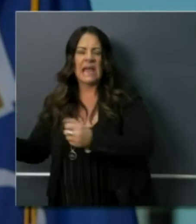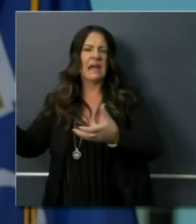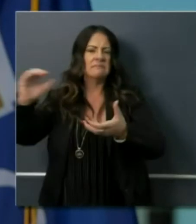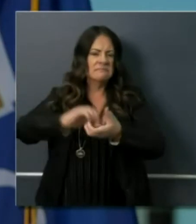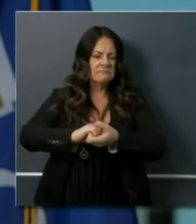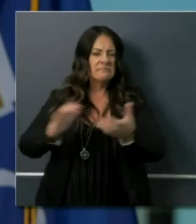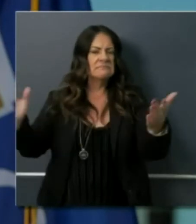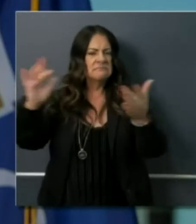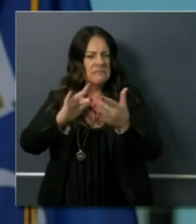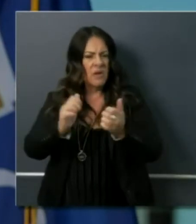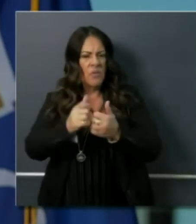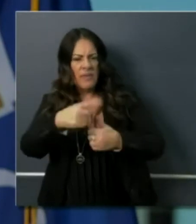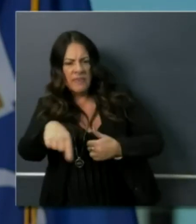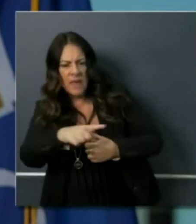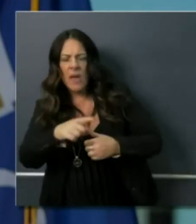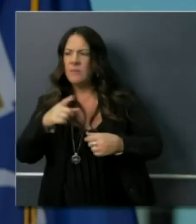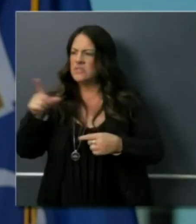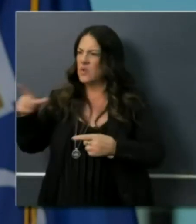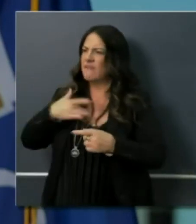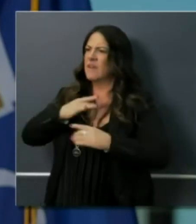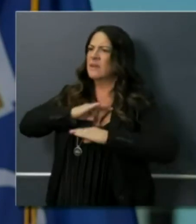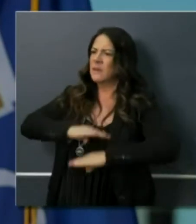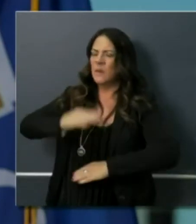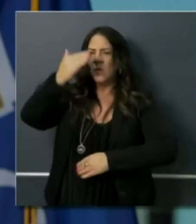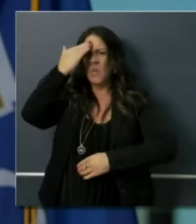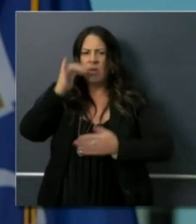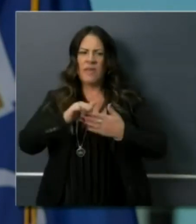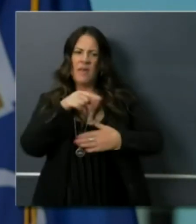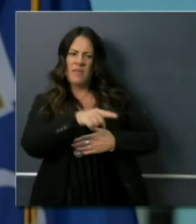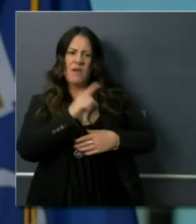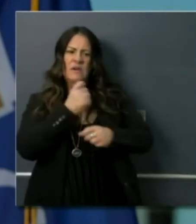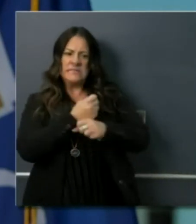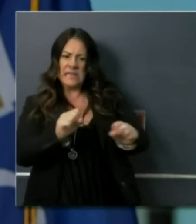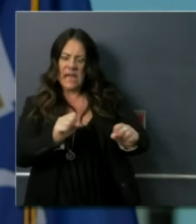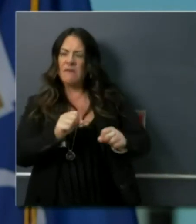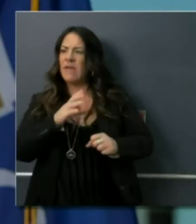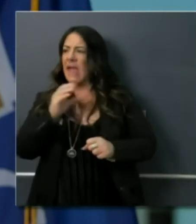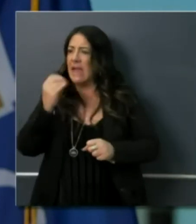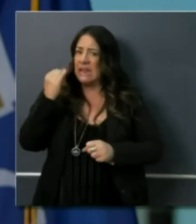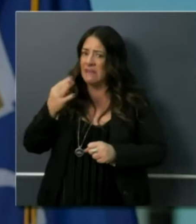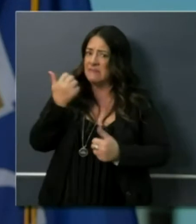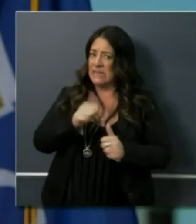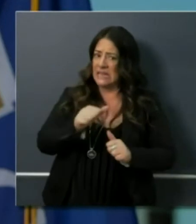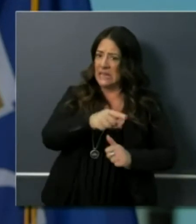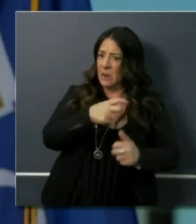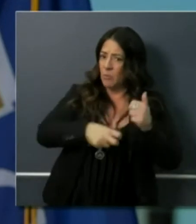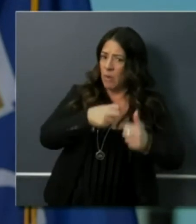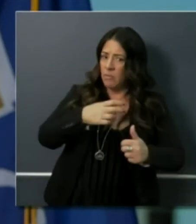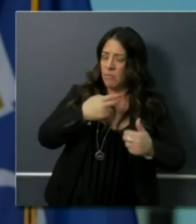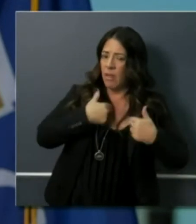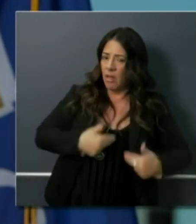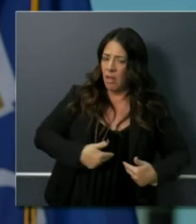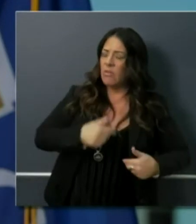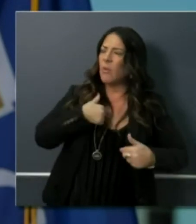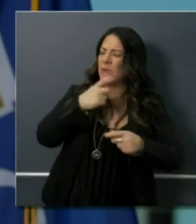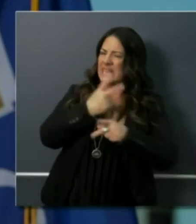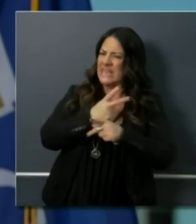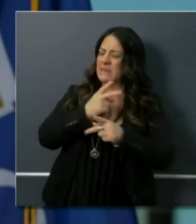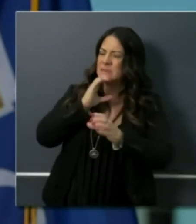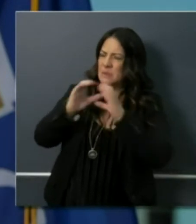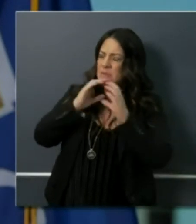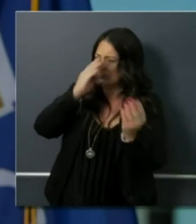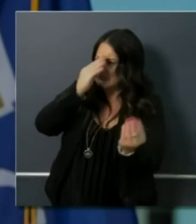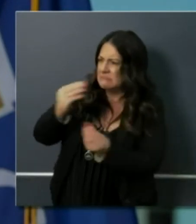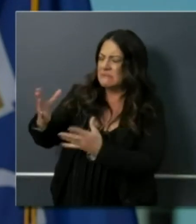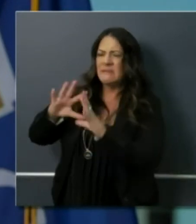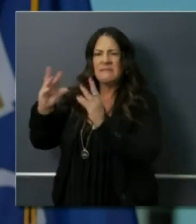messages and know that their loved ones are safe. And when they're showing signs and symptoms, that we can communicate that as well. We understand that this is a